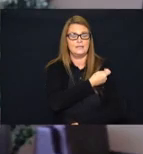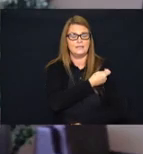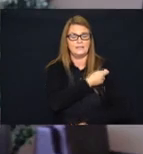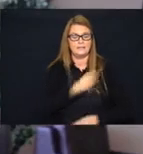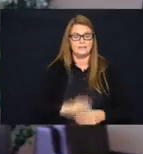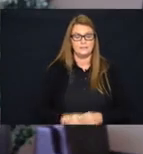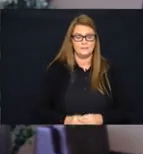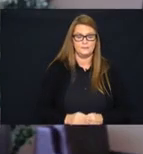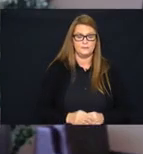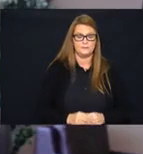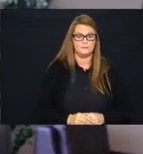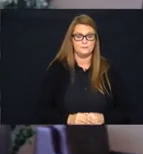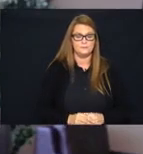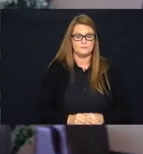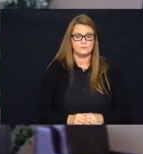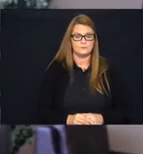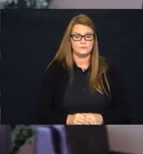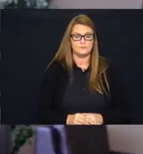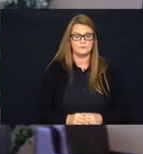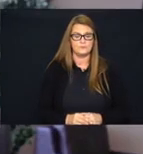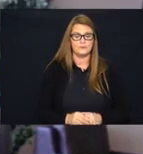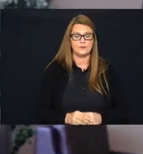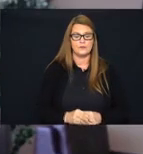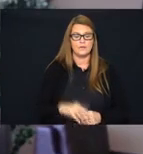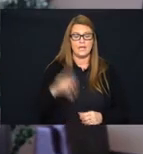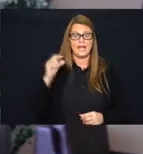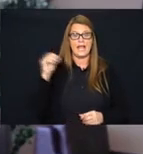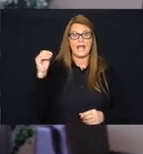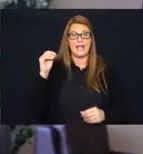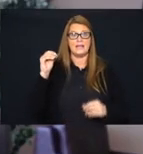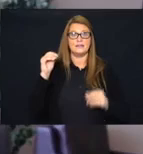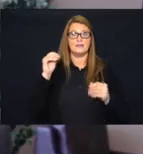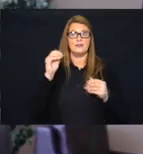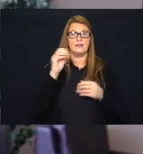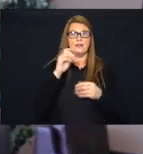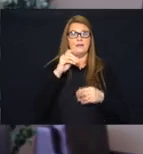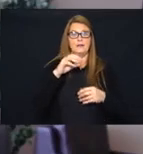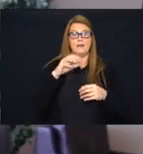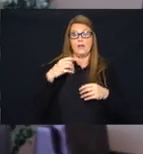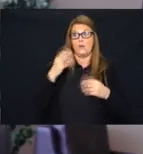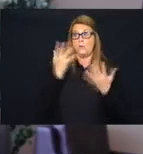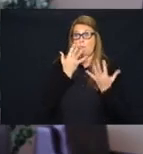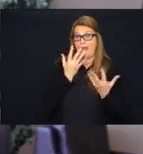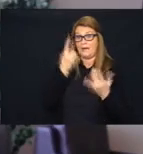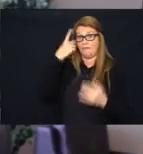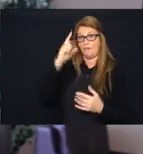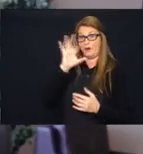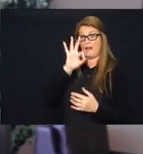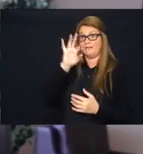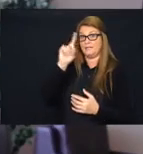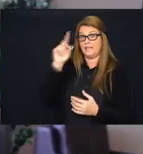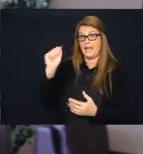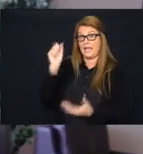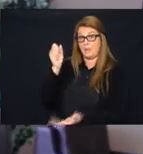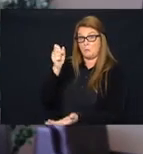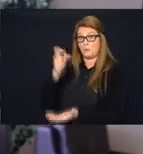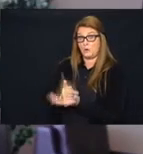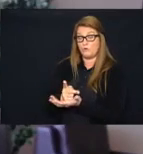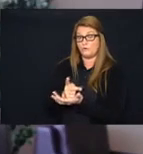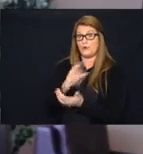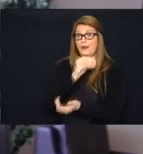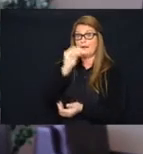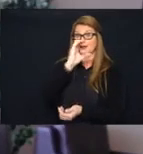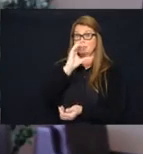have clearing approval from the Food and Drug Administration and from the Centers for